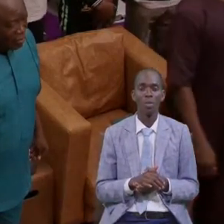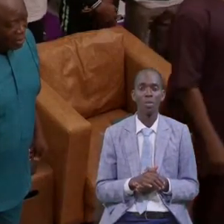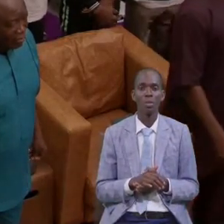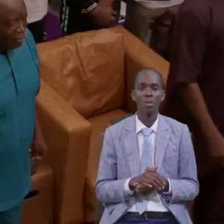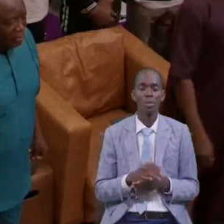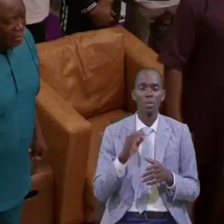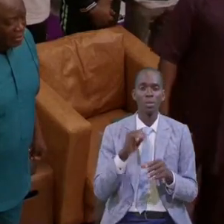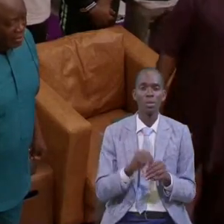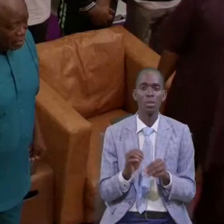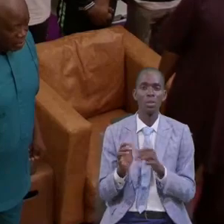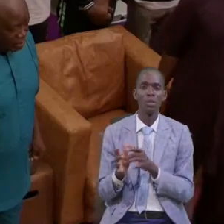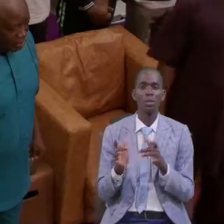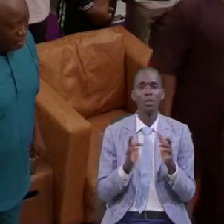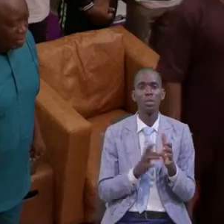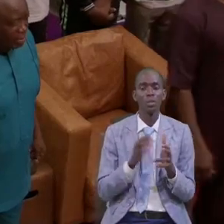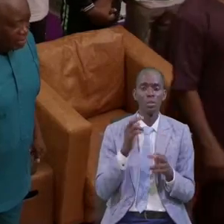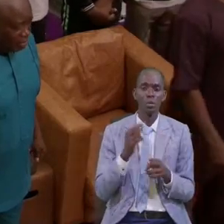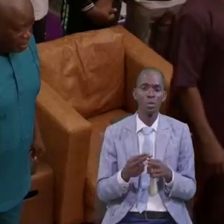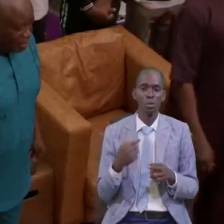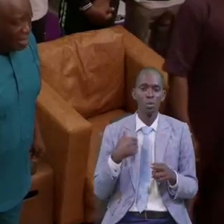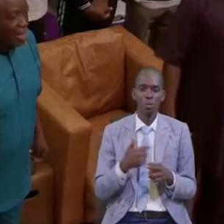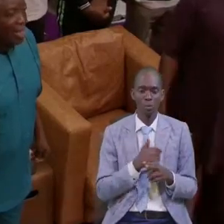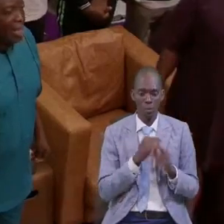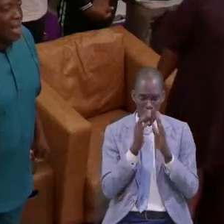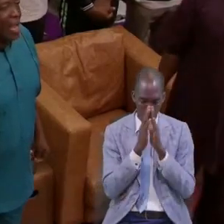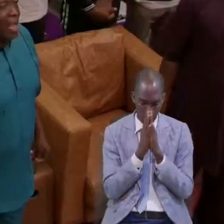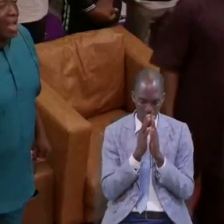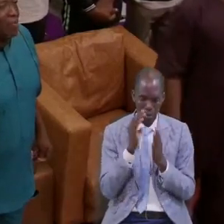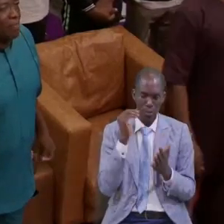In Jesus' name we pray.